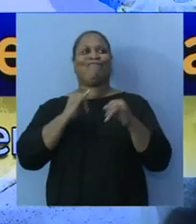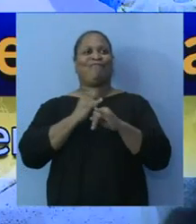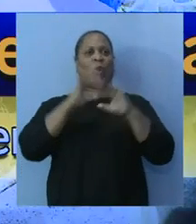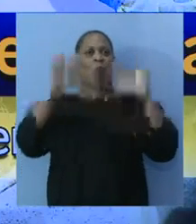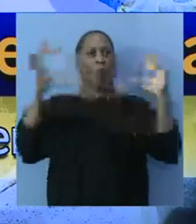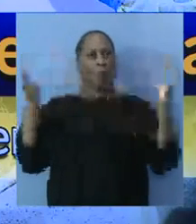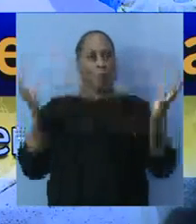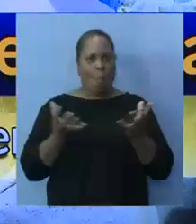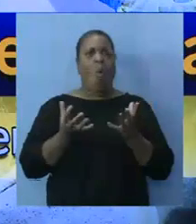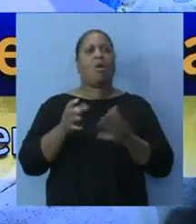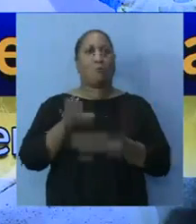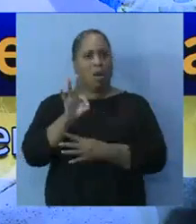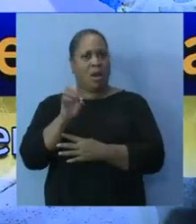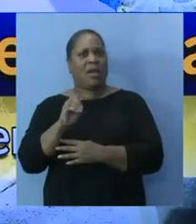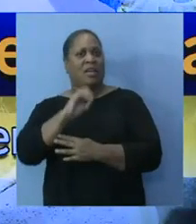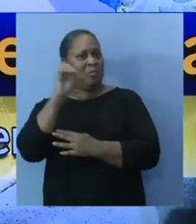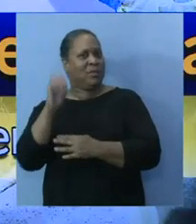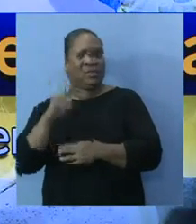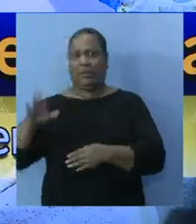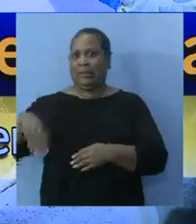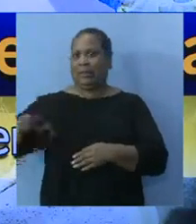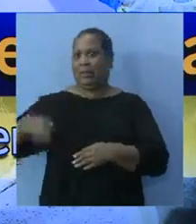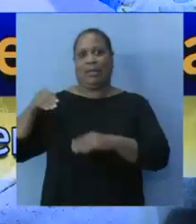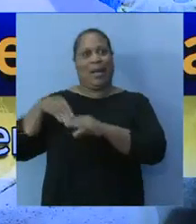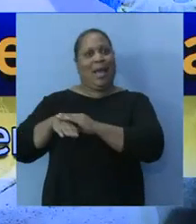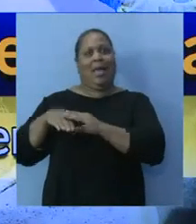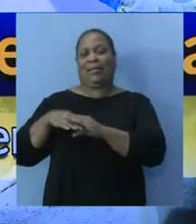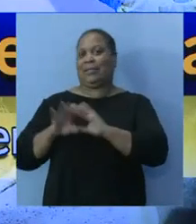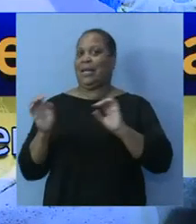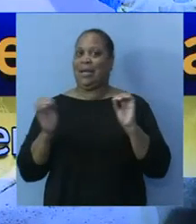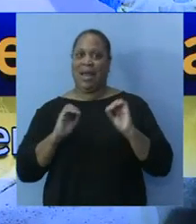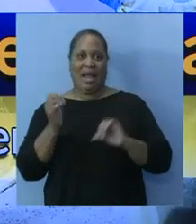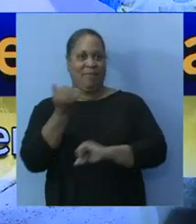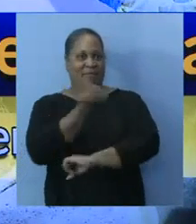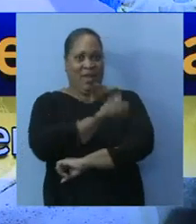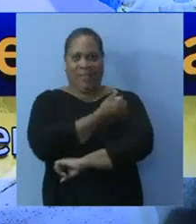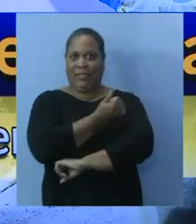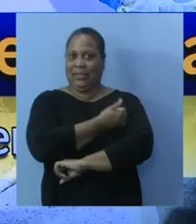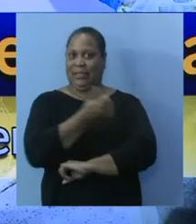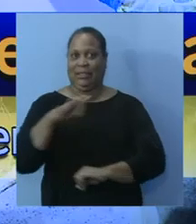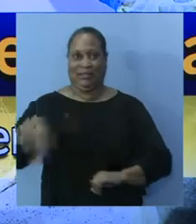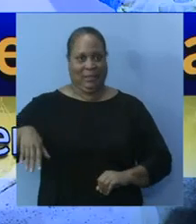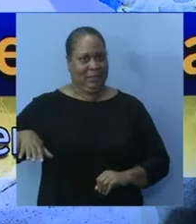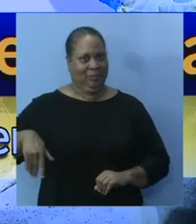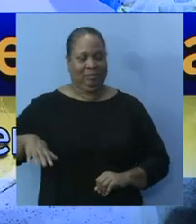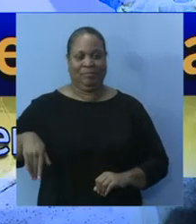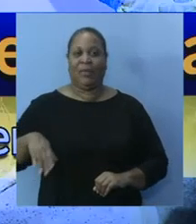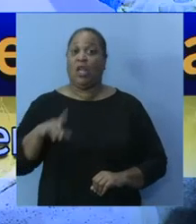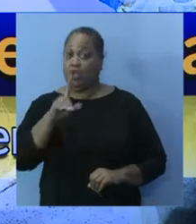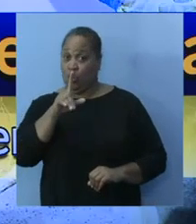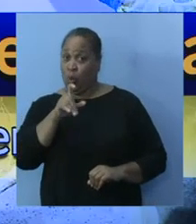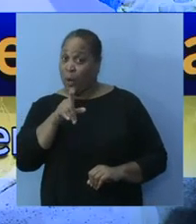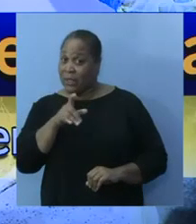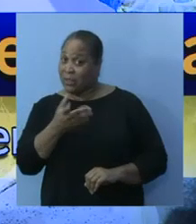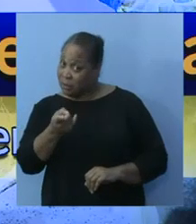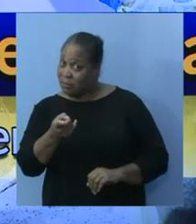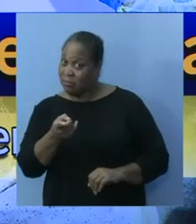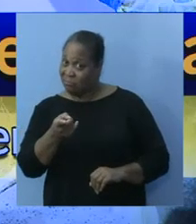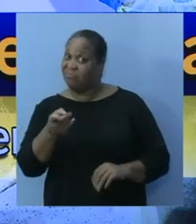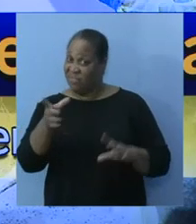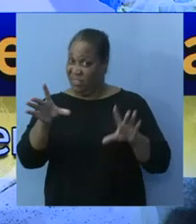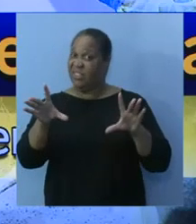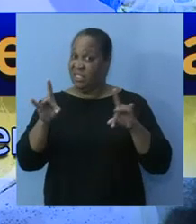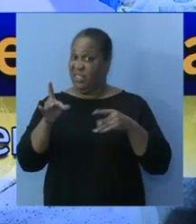about 90%, have not had access to any vaccines at this point in time is one. And so the question is whether you take what you